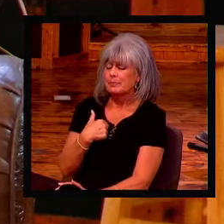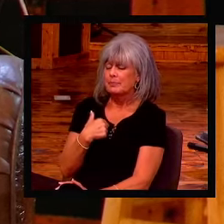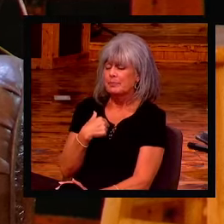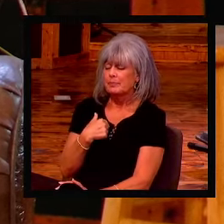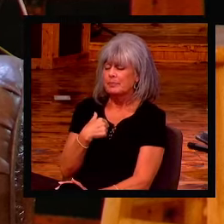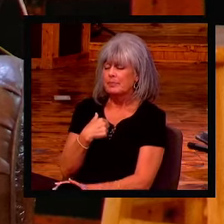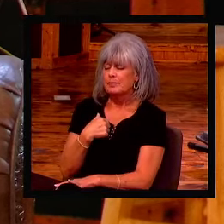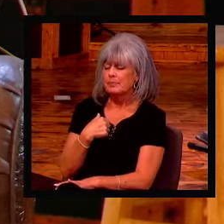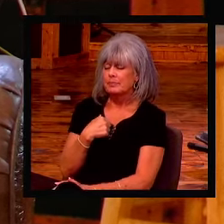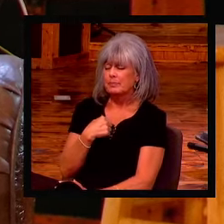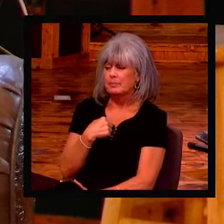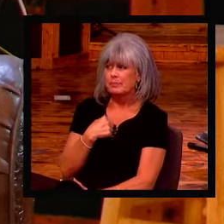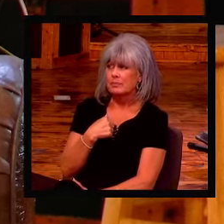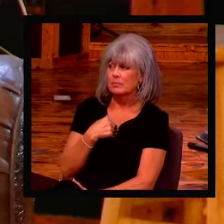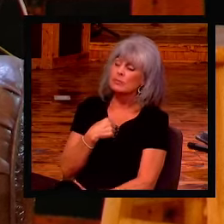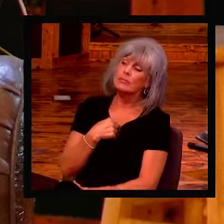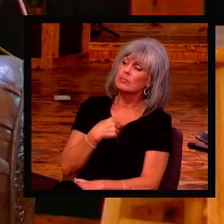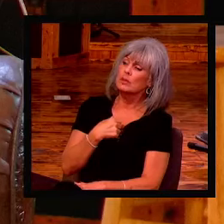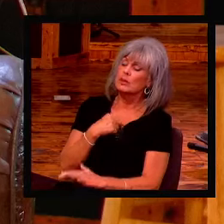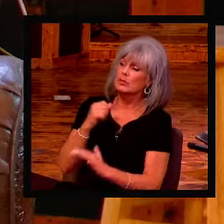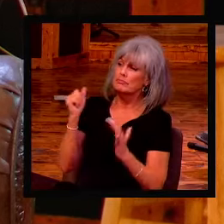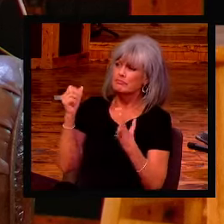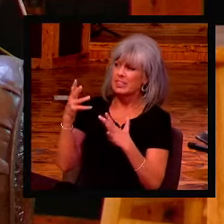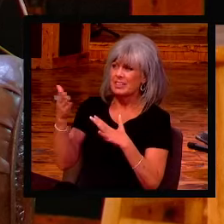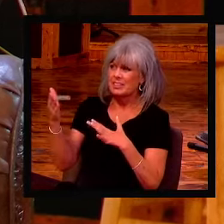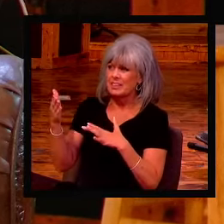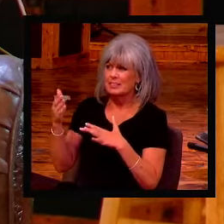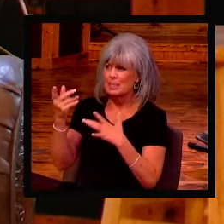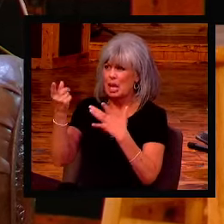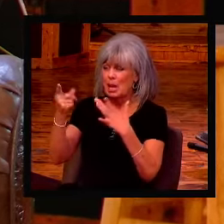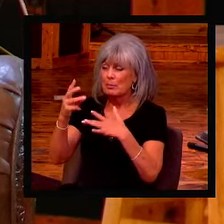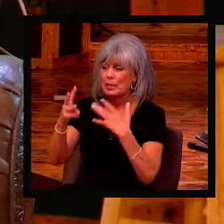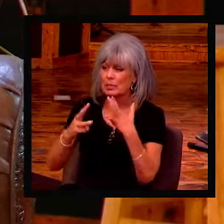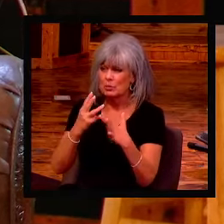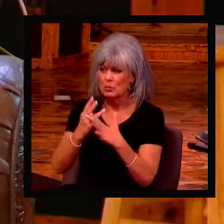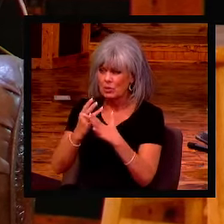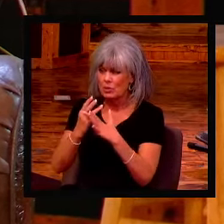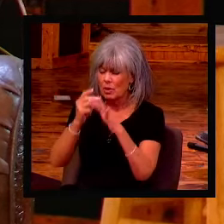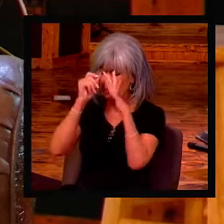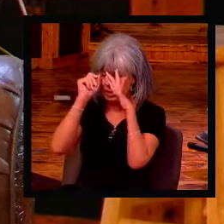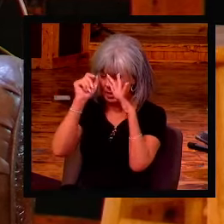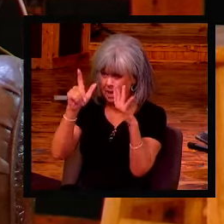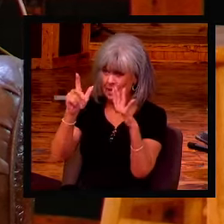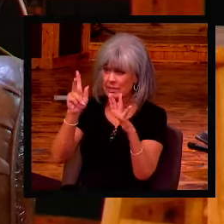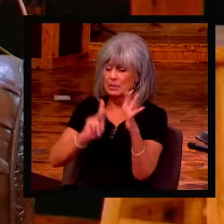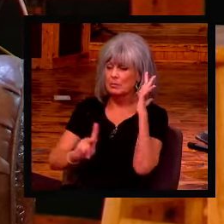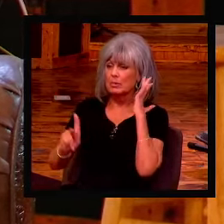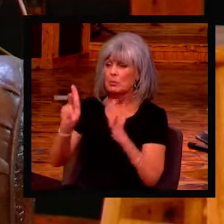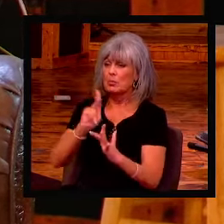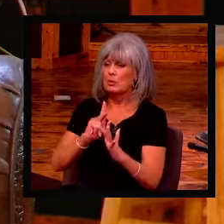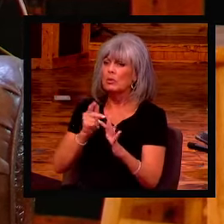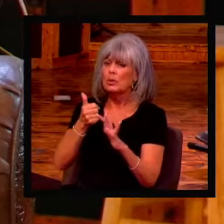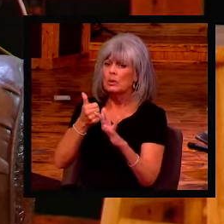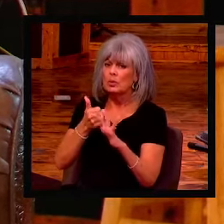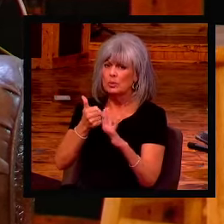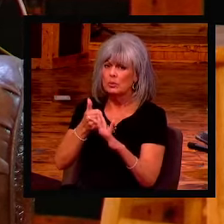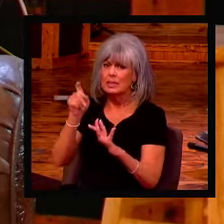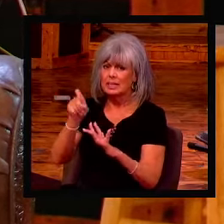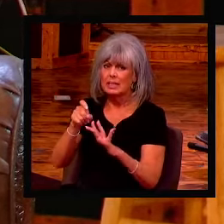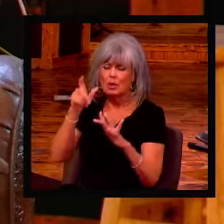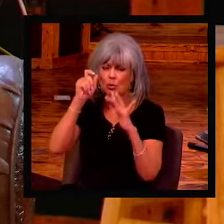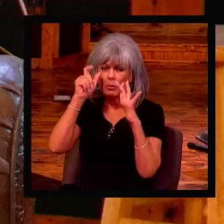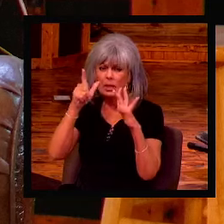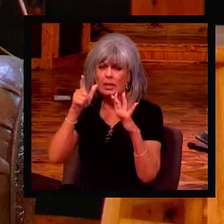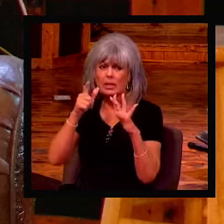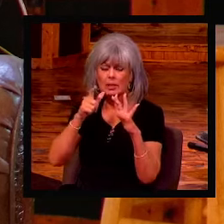Lord, with all the things that are going on in the world, please open the eyes of those that they need to have opened. Please